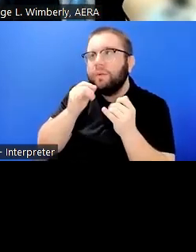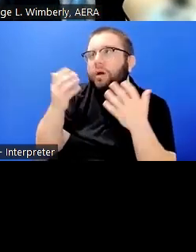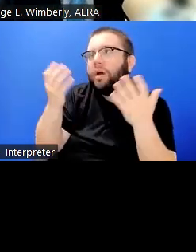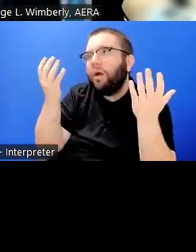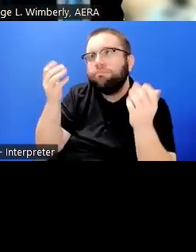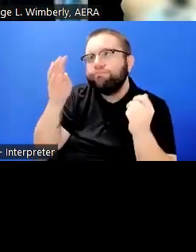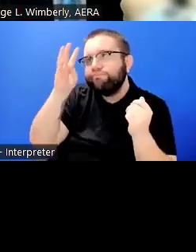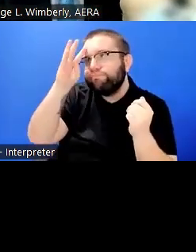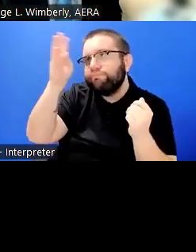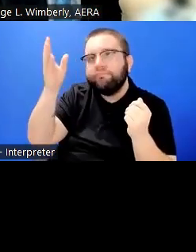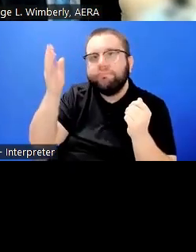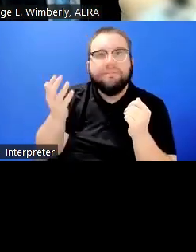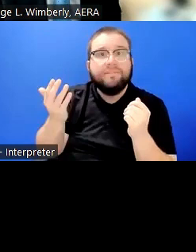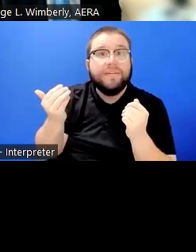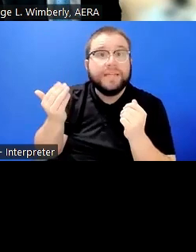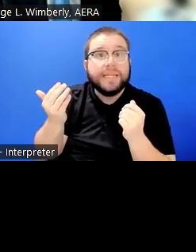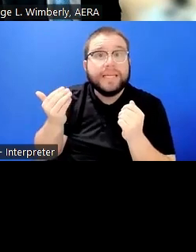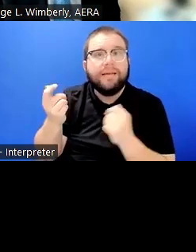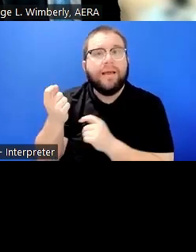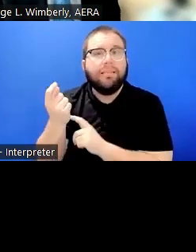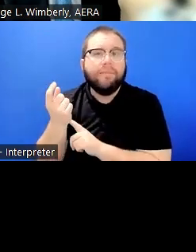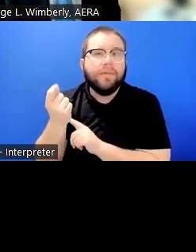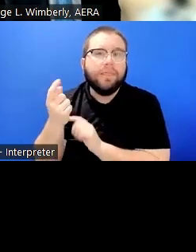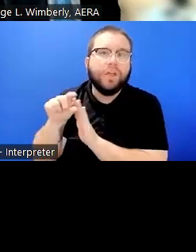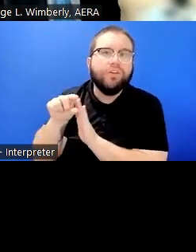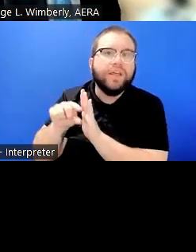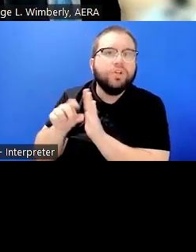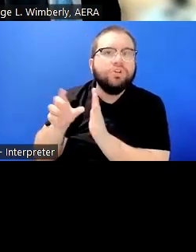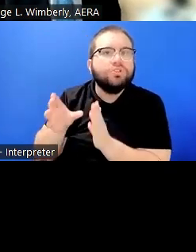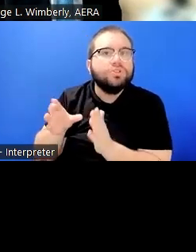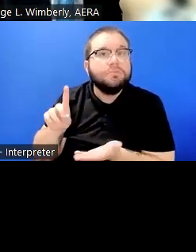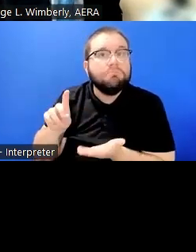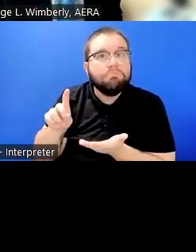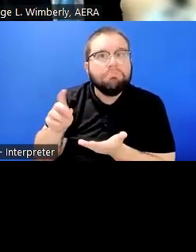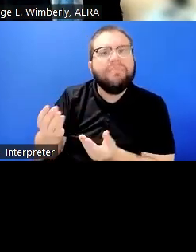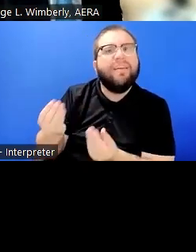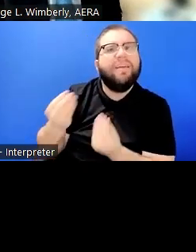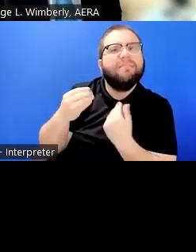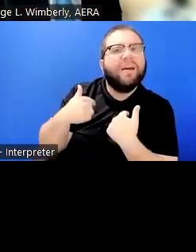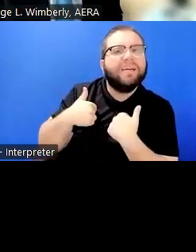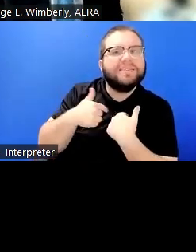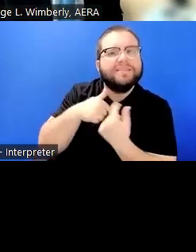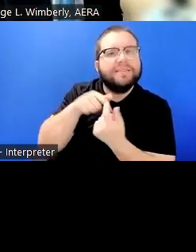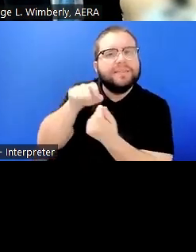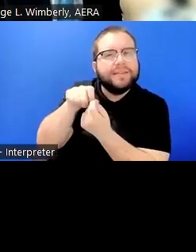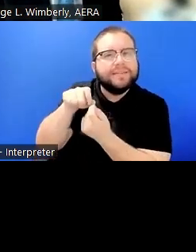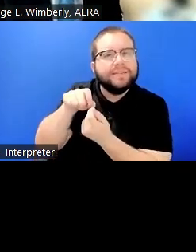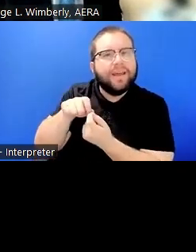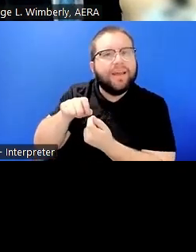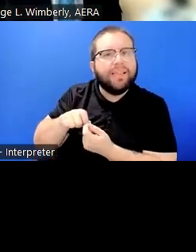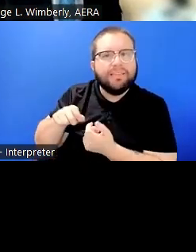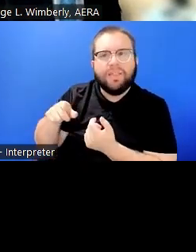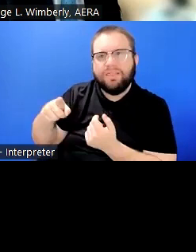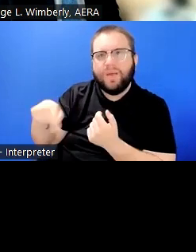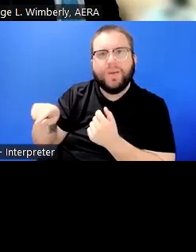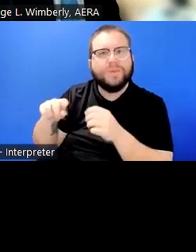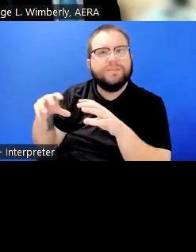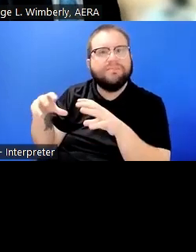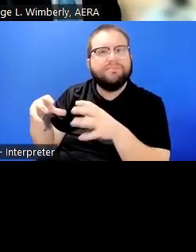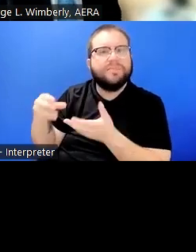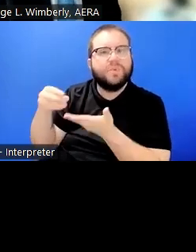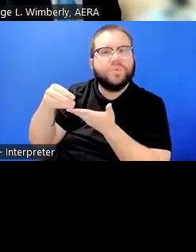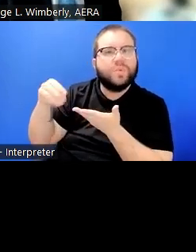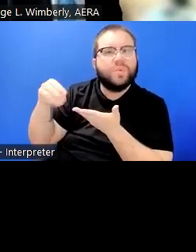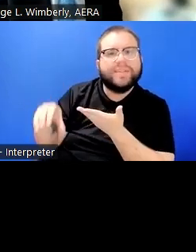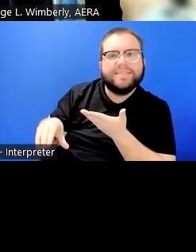15 11th graders. Give us some details about those students and about the school and how you're doing this and how you selected